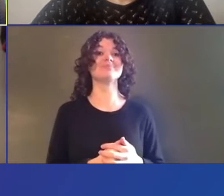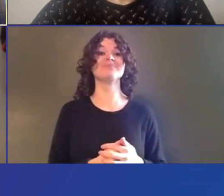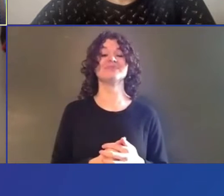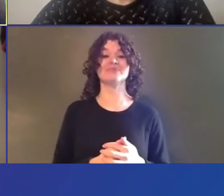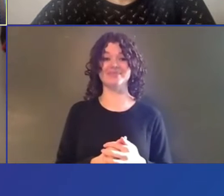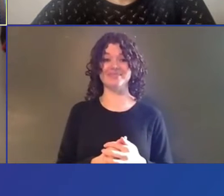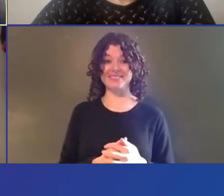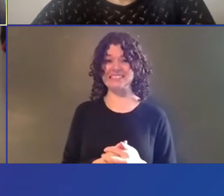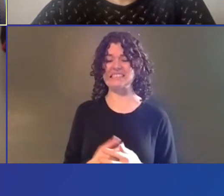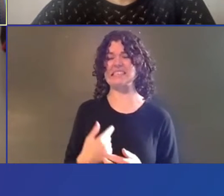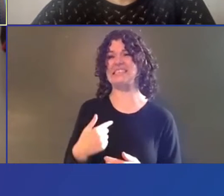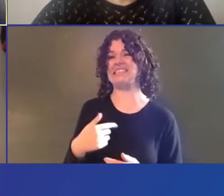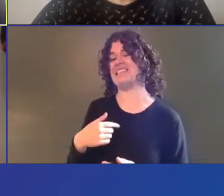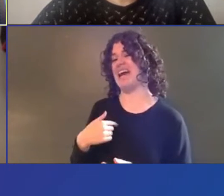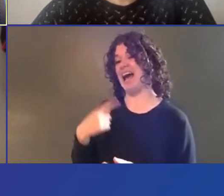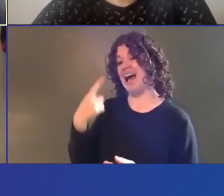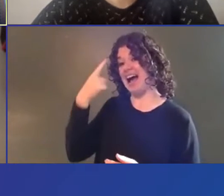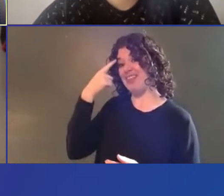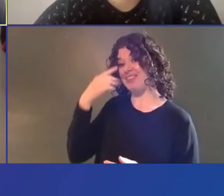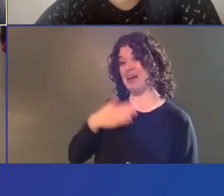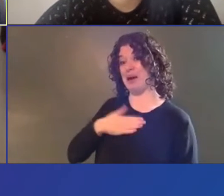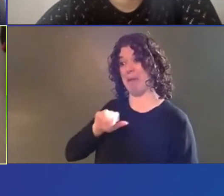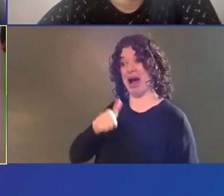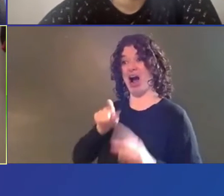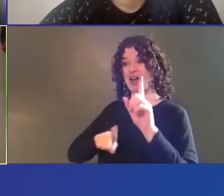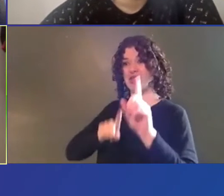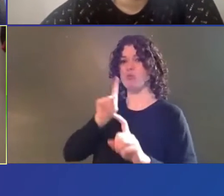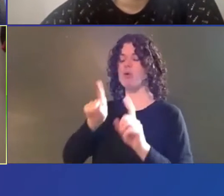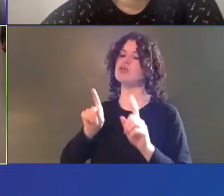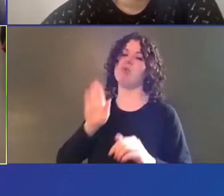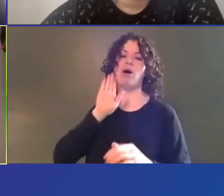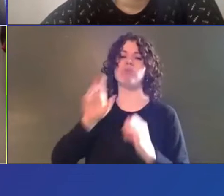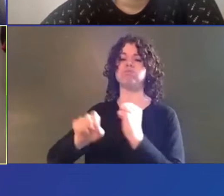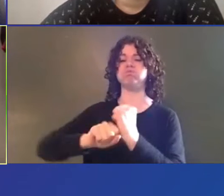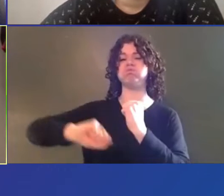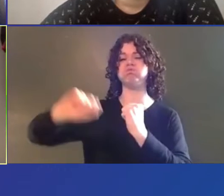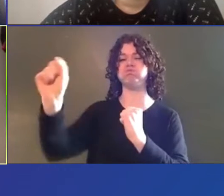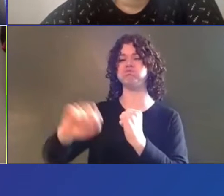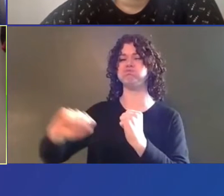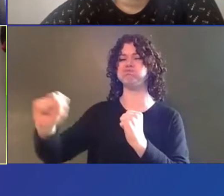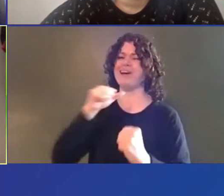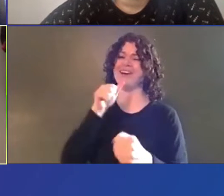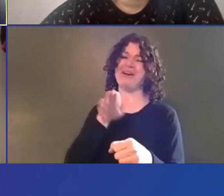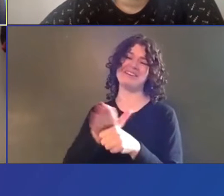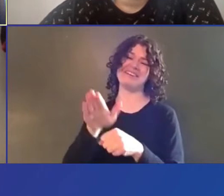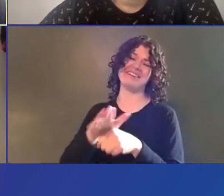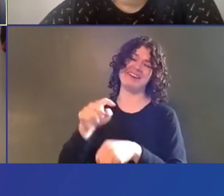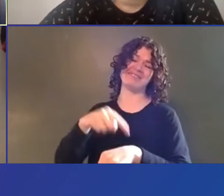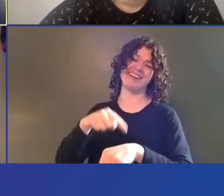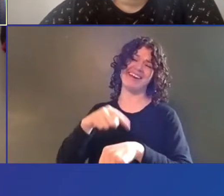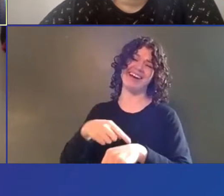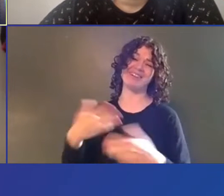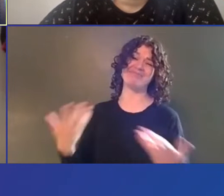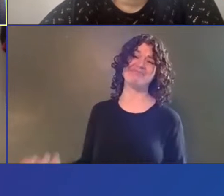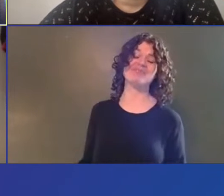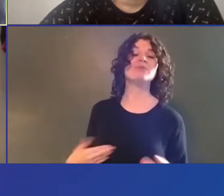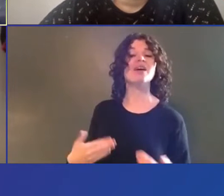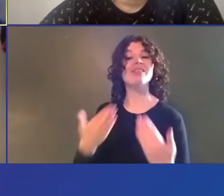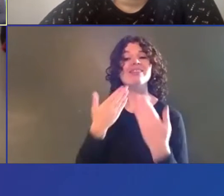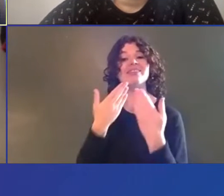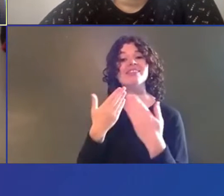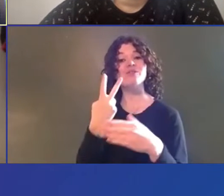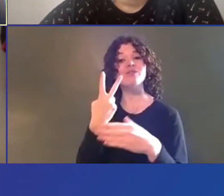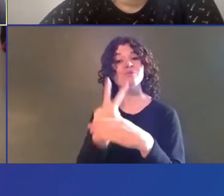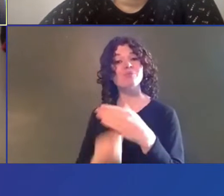be a whole nother panel session, right? So, I want to just say thank you to both of you, and I just want to sort